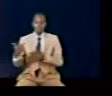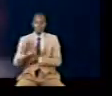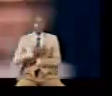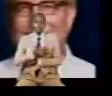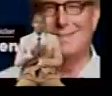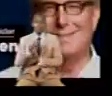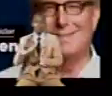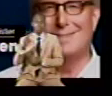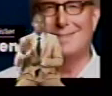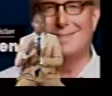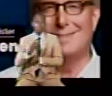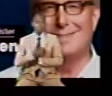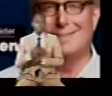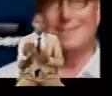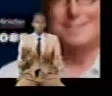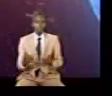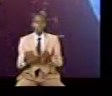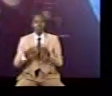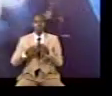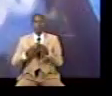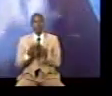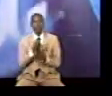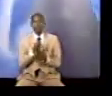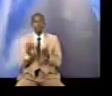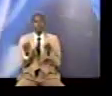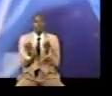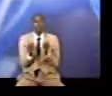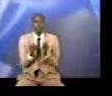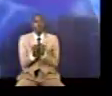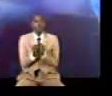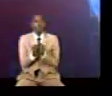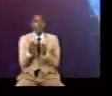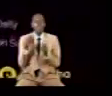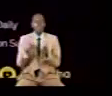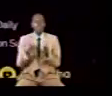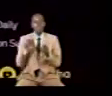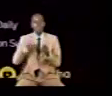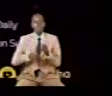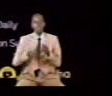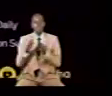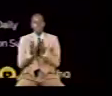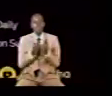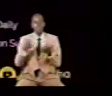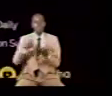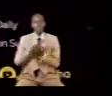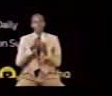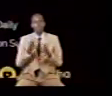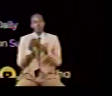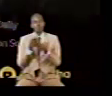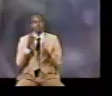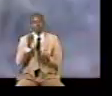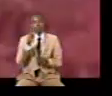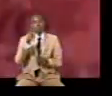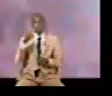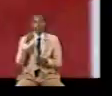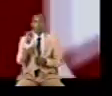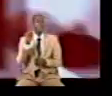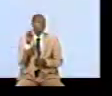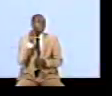praises led by the Deeper Life Bible Church Choir and Orchestra from Abuja, Nigeria, and